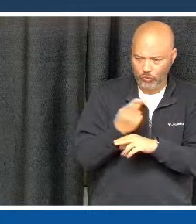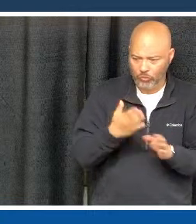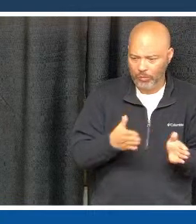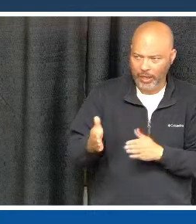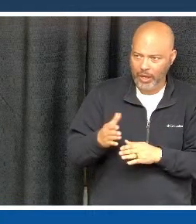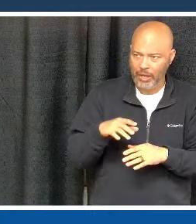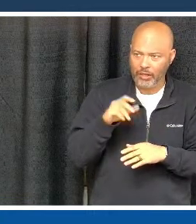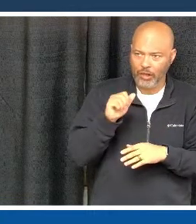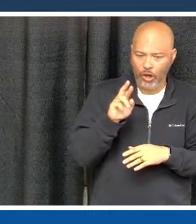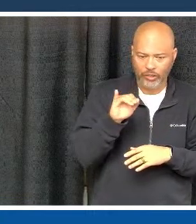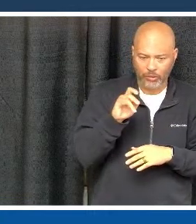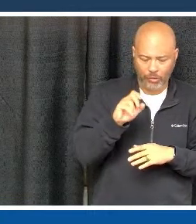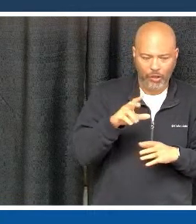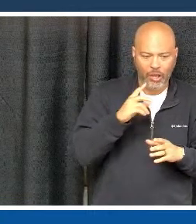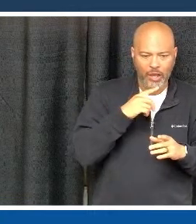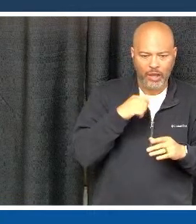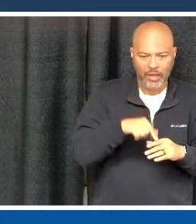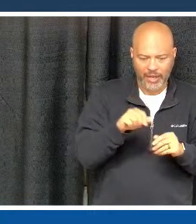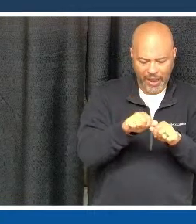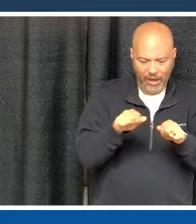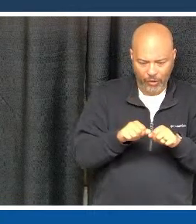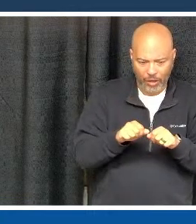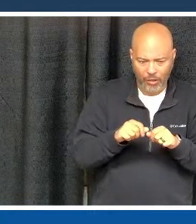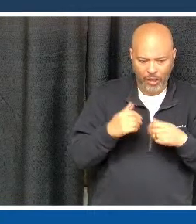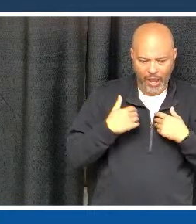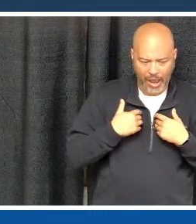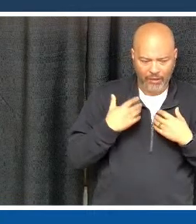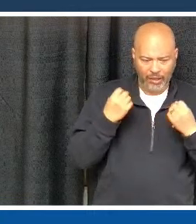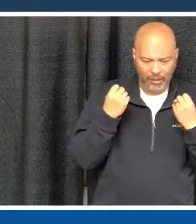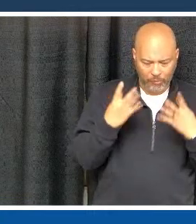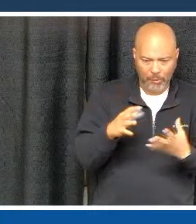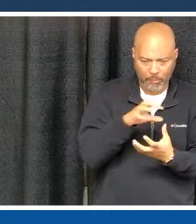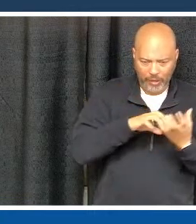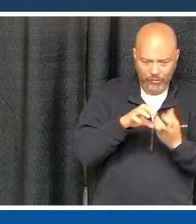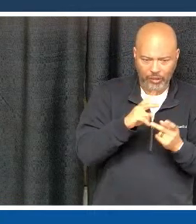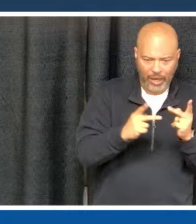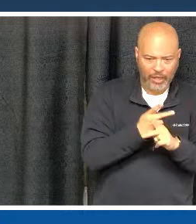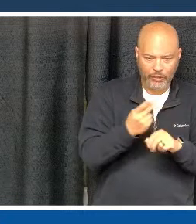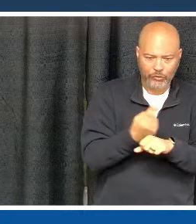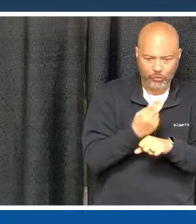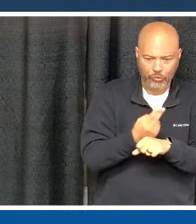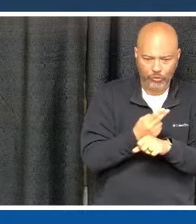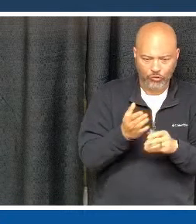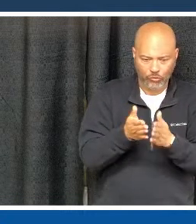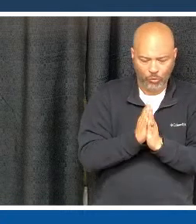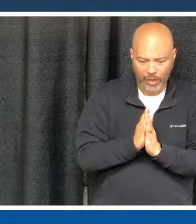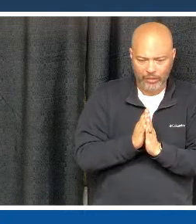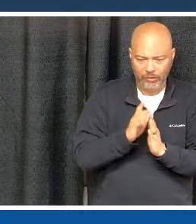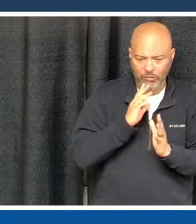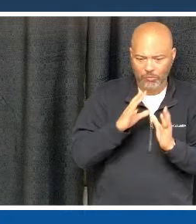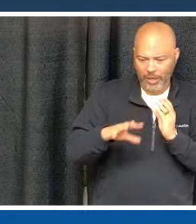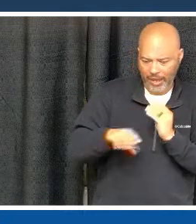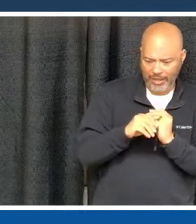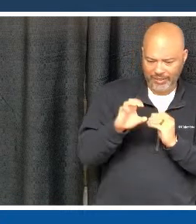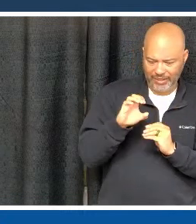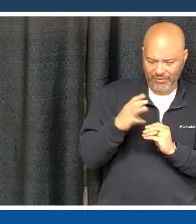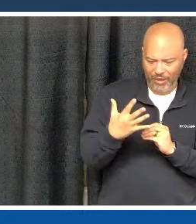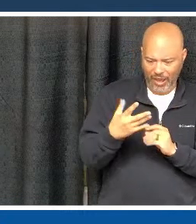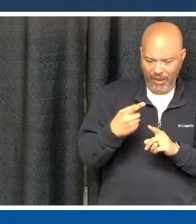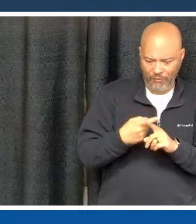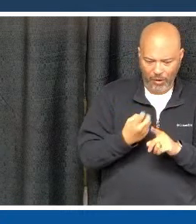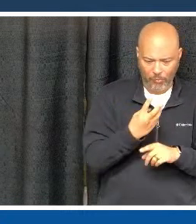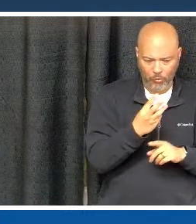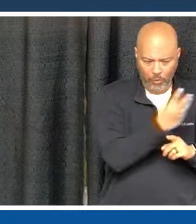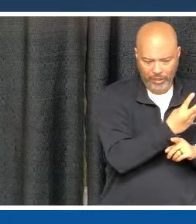highway and arterial zoning request is in an area of which has a mixture of uses. The request is to extend C5 zoning from the west